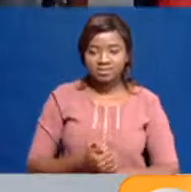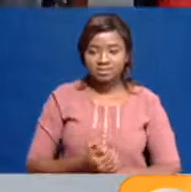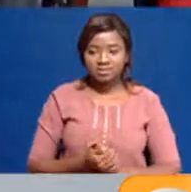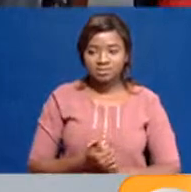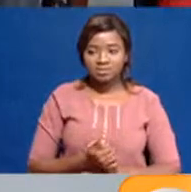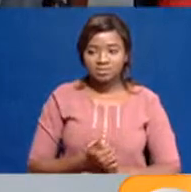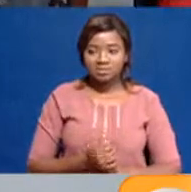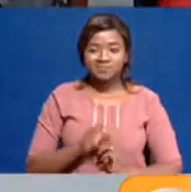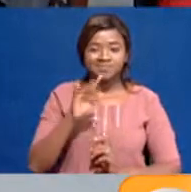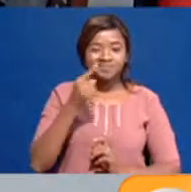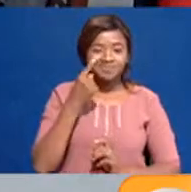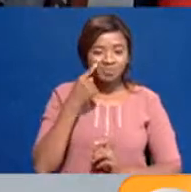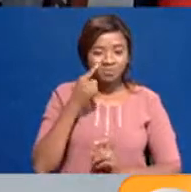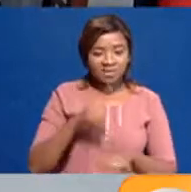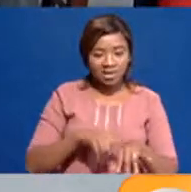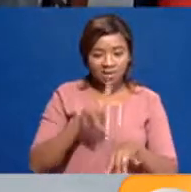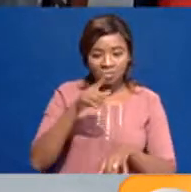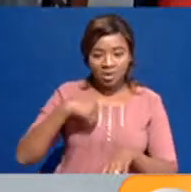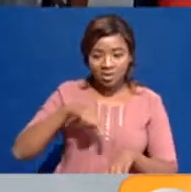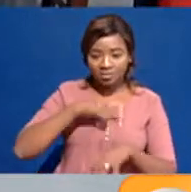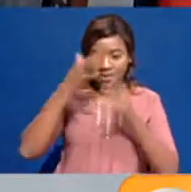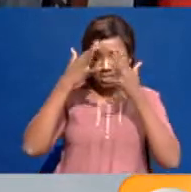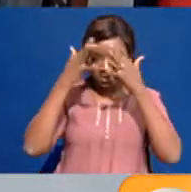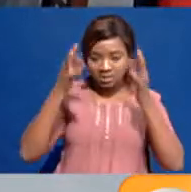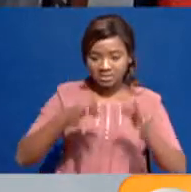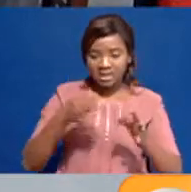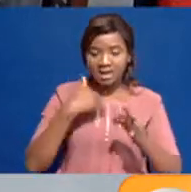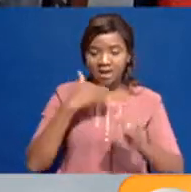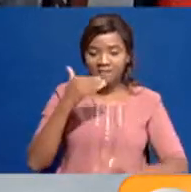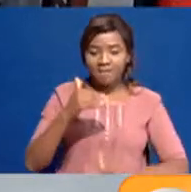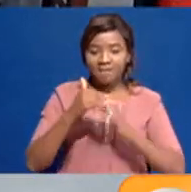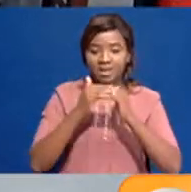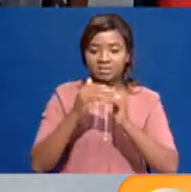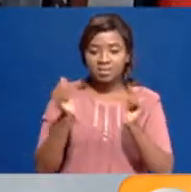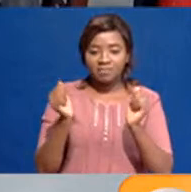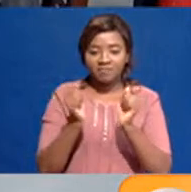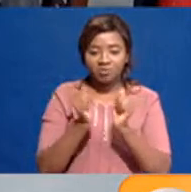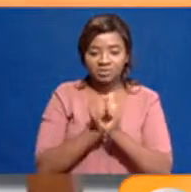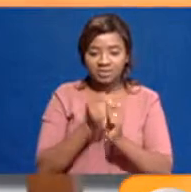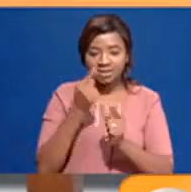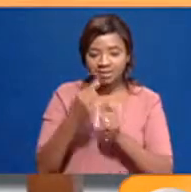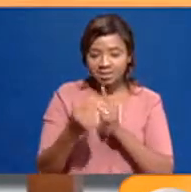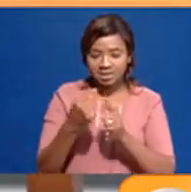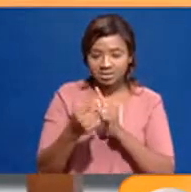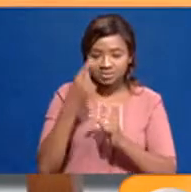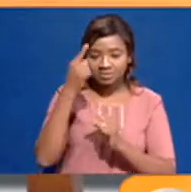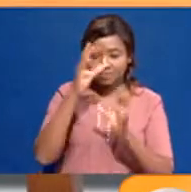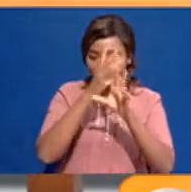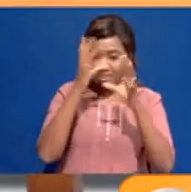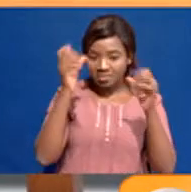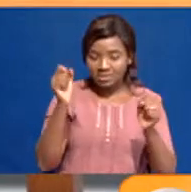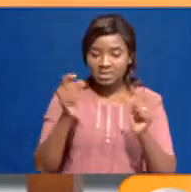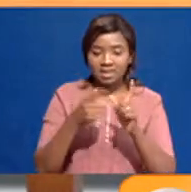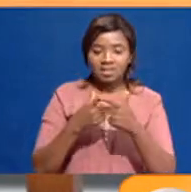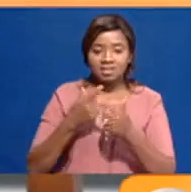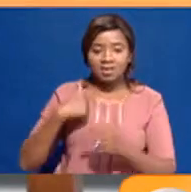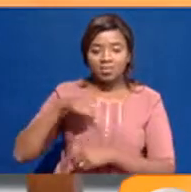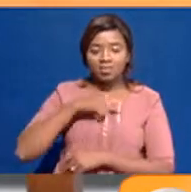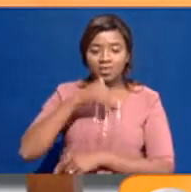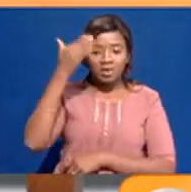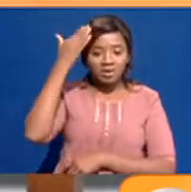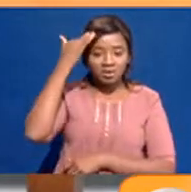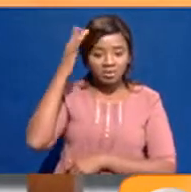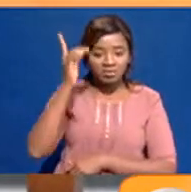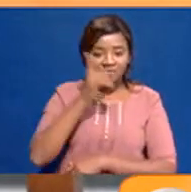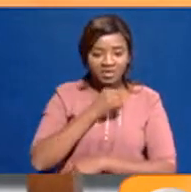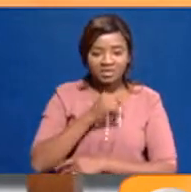we decided to have a maximum of 10 years for the president, we knew that it is terrible to have